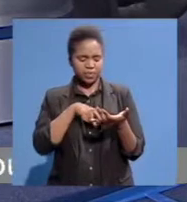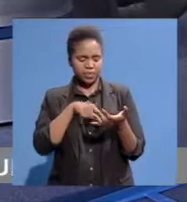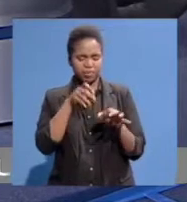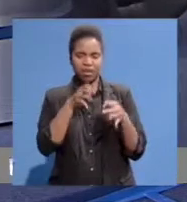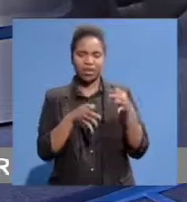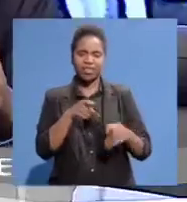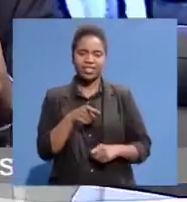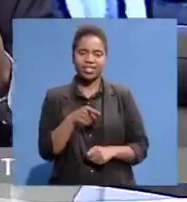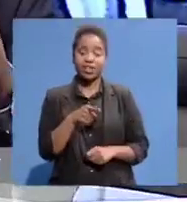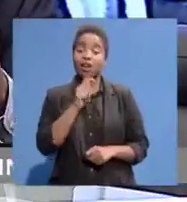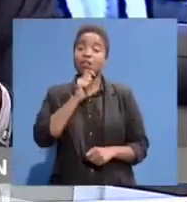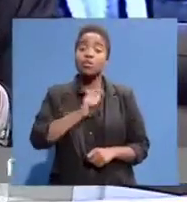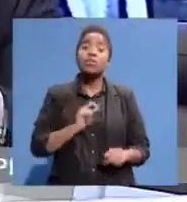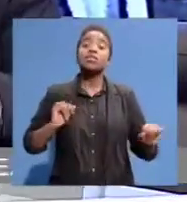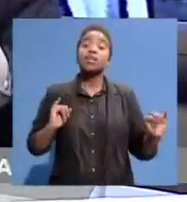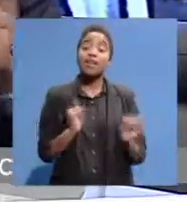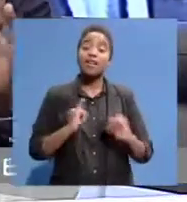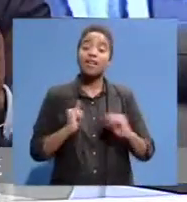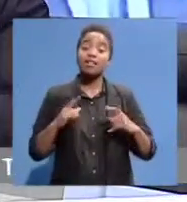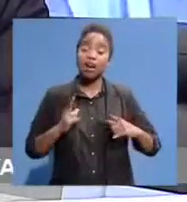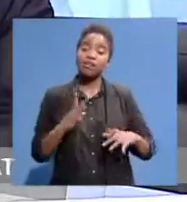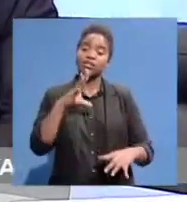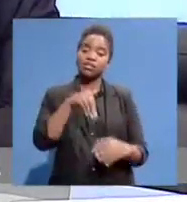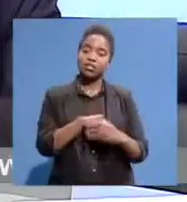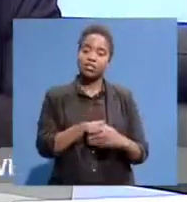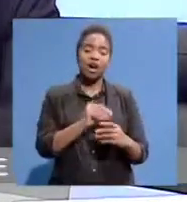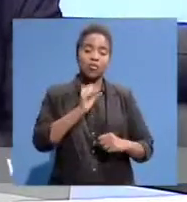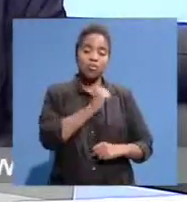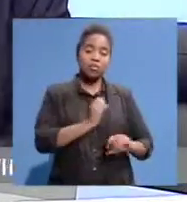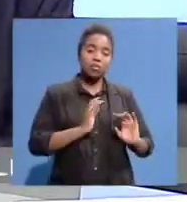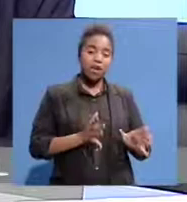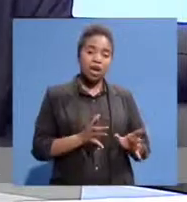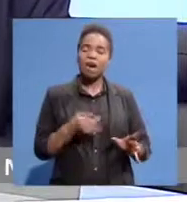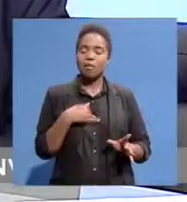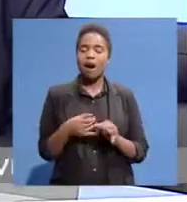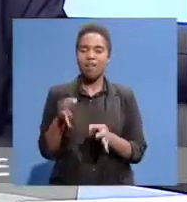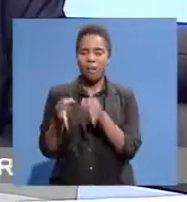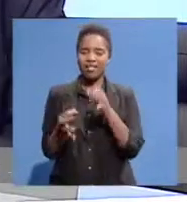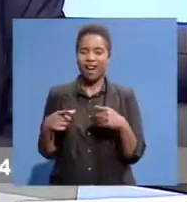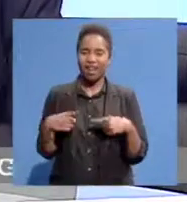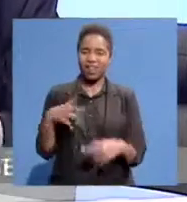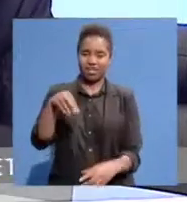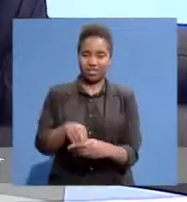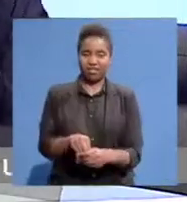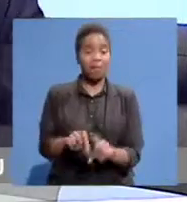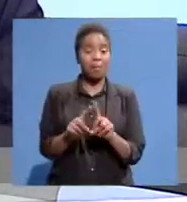about. Real serious stuff now, not just music, but that we'll talk about when he decides to write his